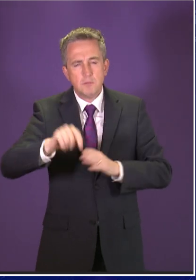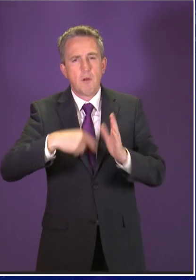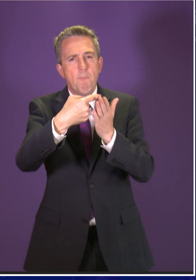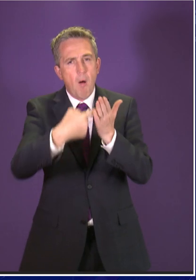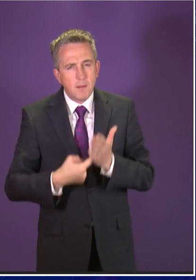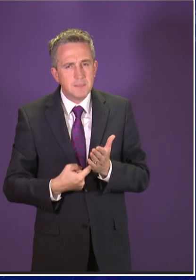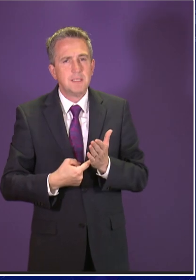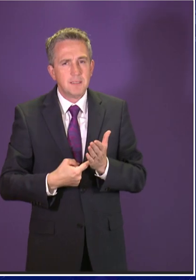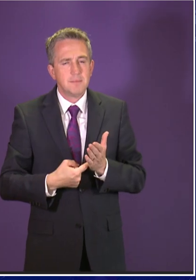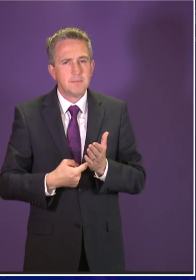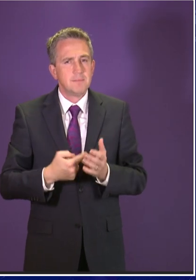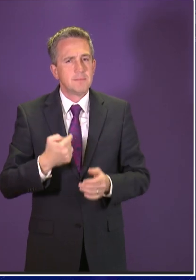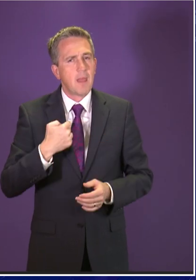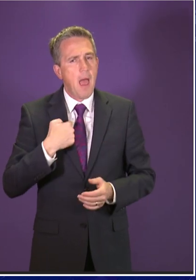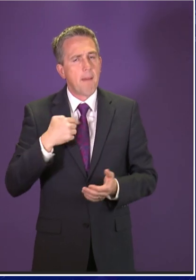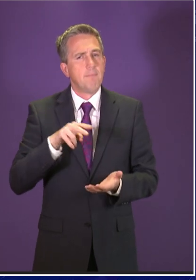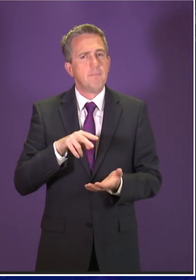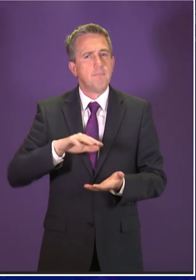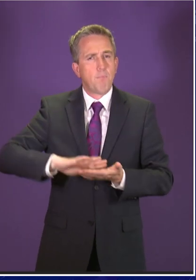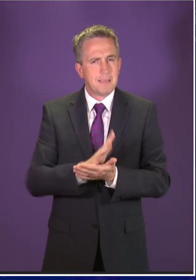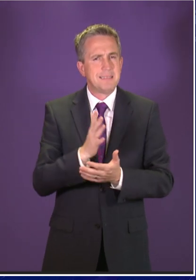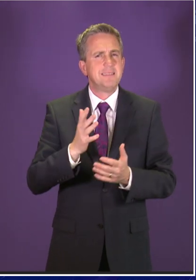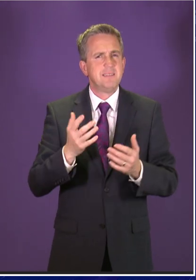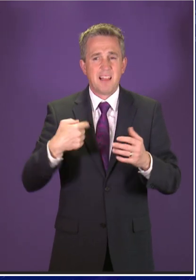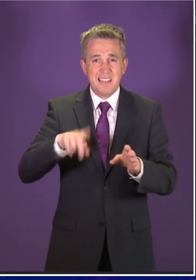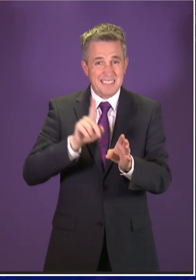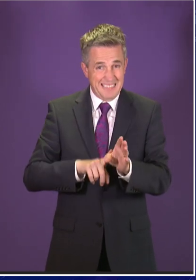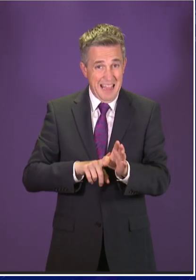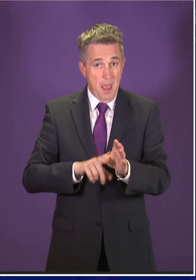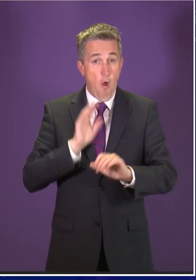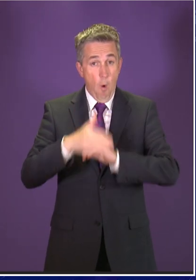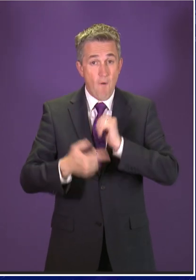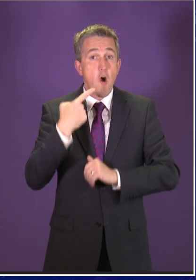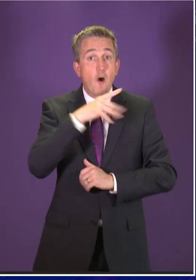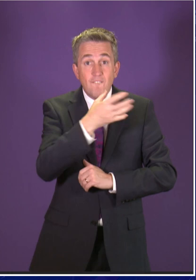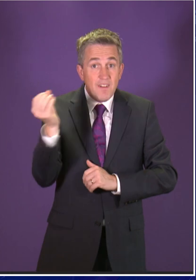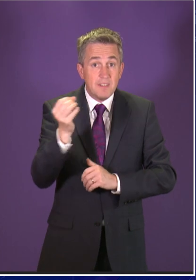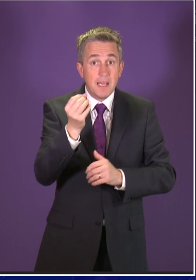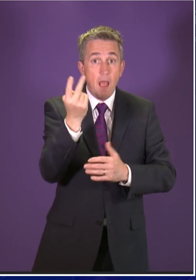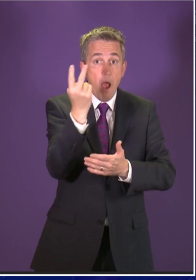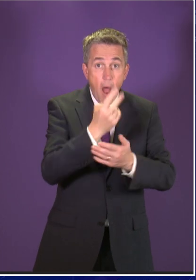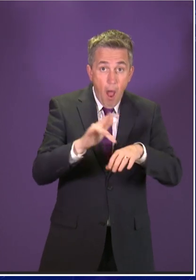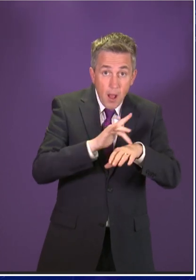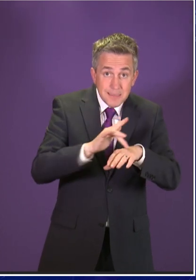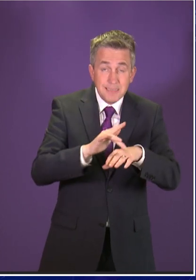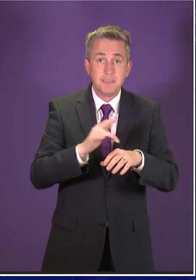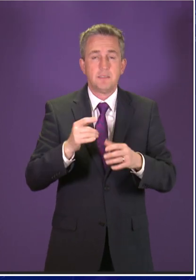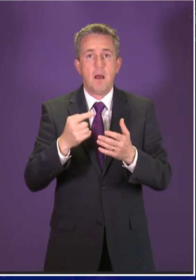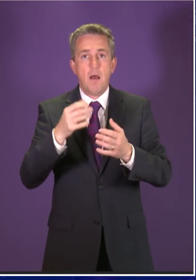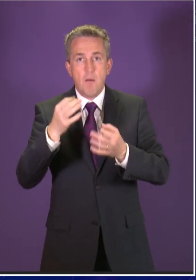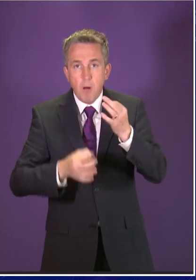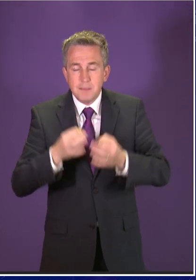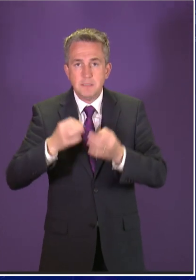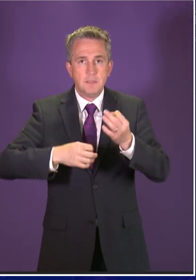absolutely delighted that this year, more than 150 artists, policymakers, producers and thinkers